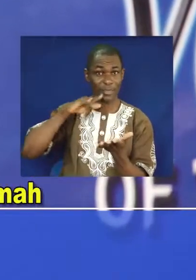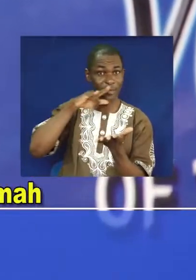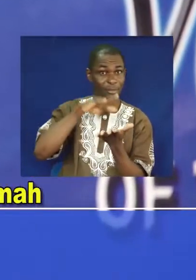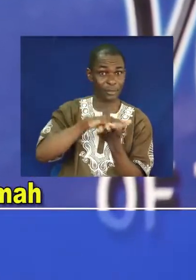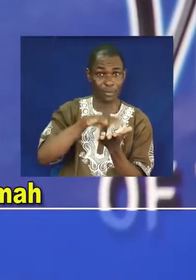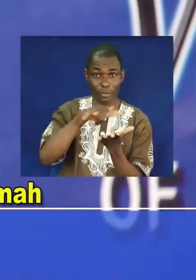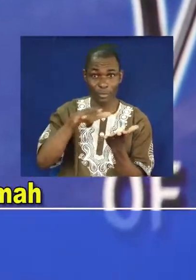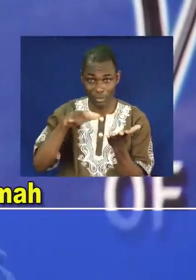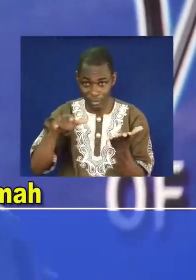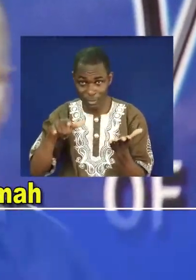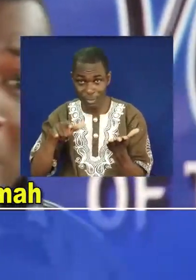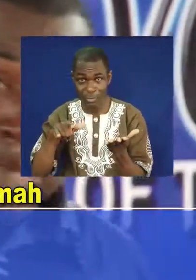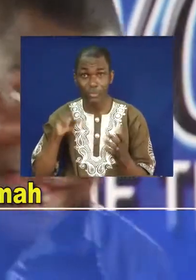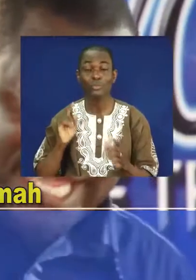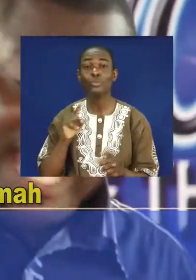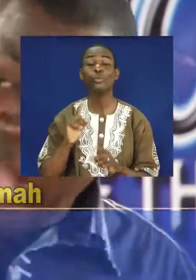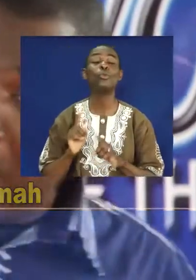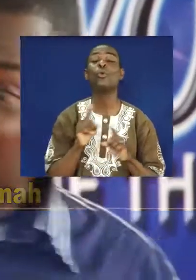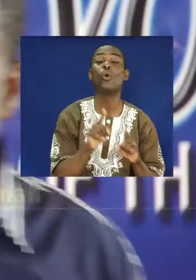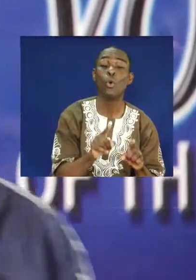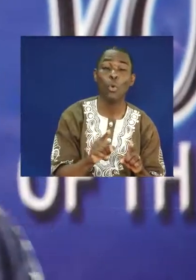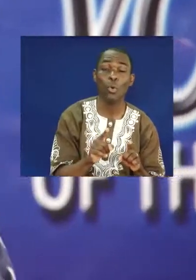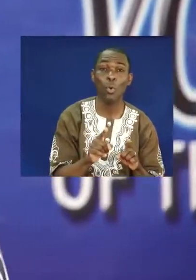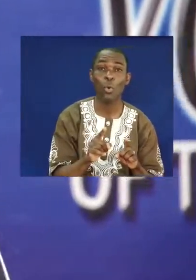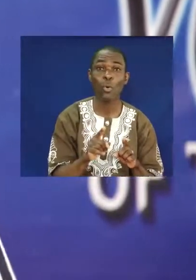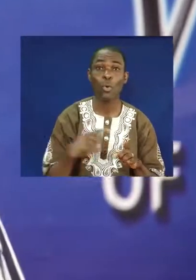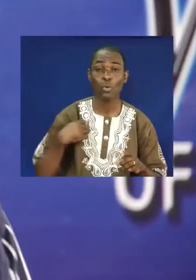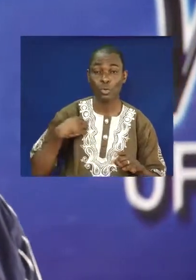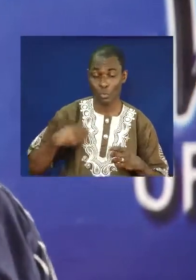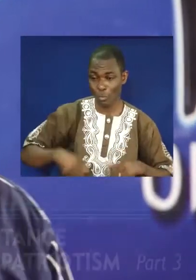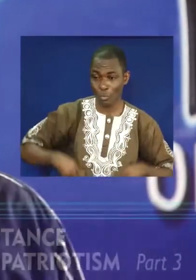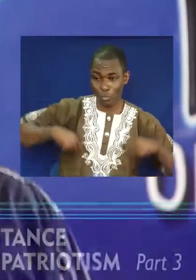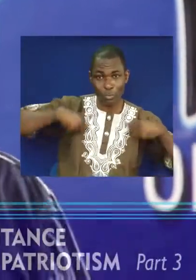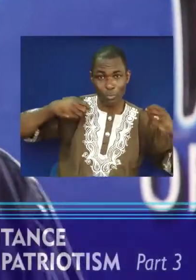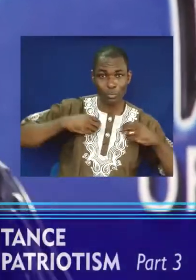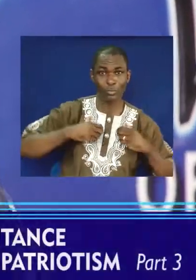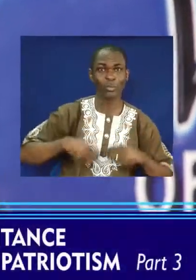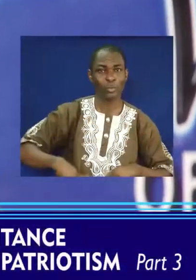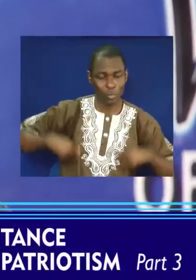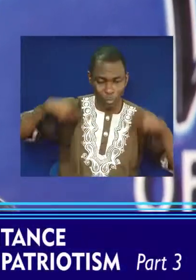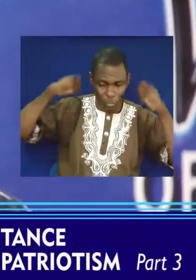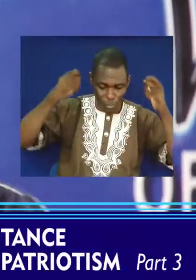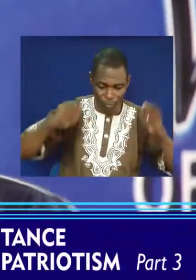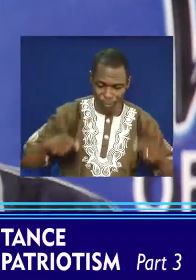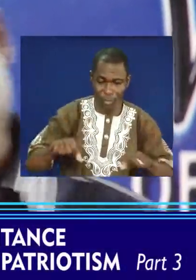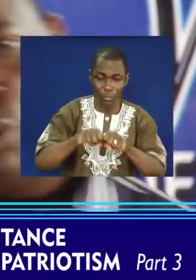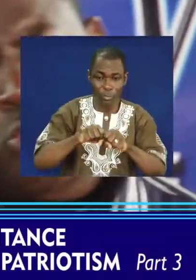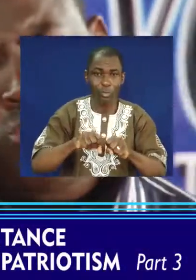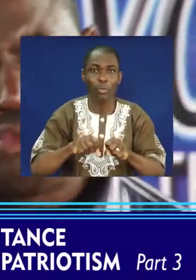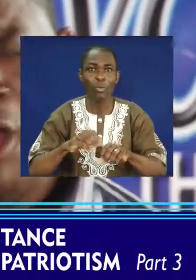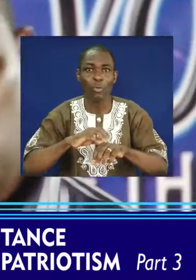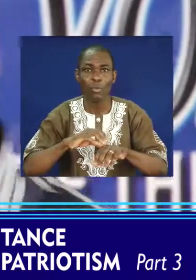VVIP. Baby uncle Mampenny, Echo Baby or Namino. A buy you a. Eho and onam. No